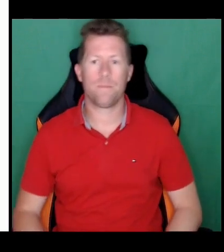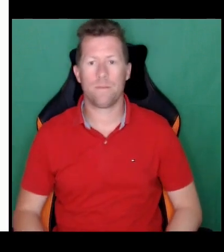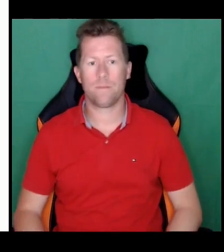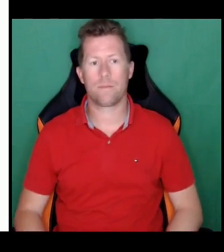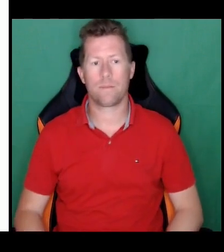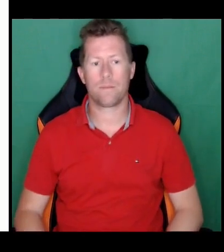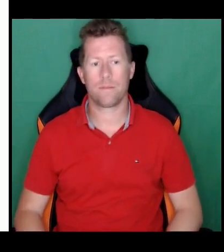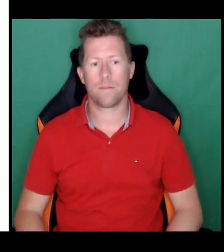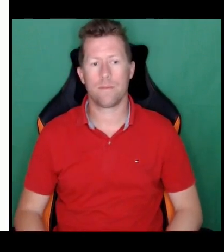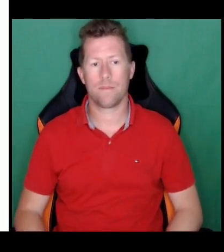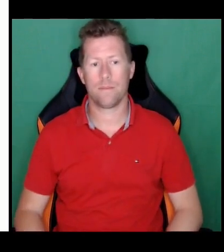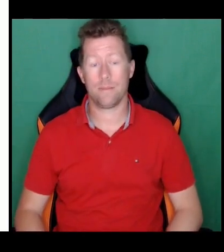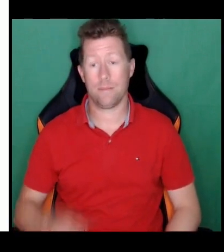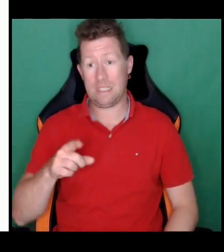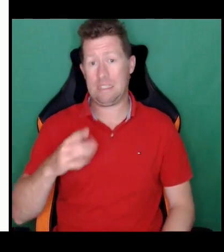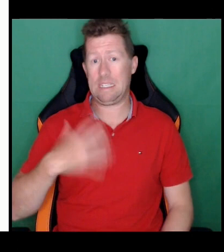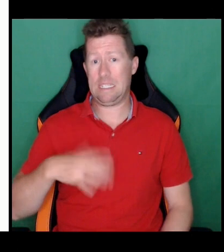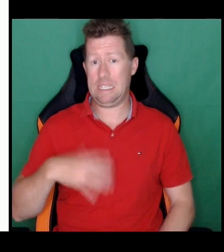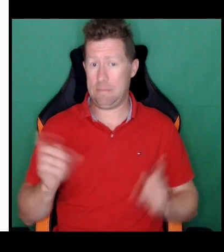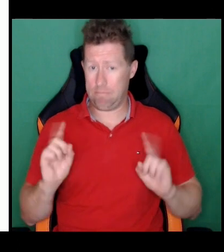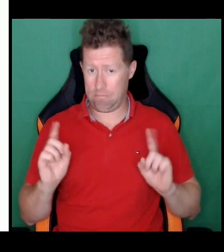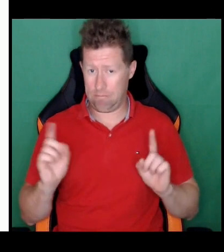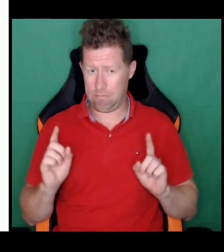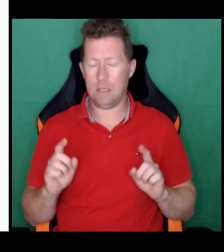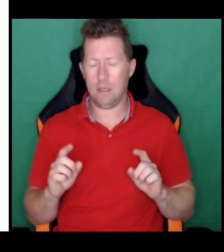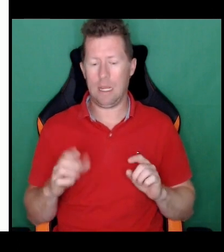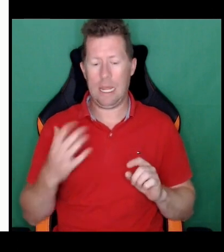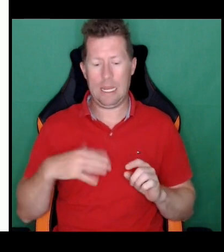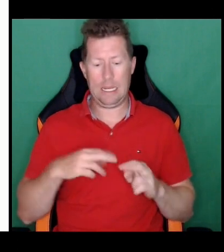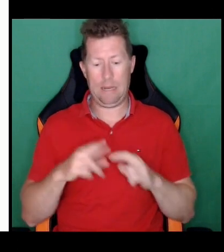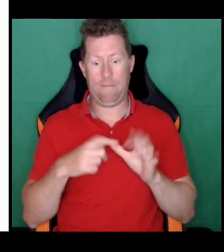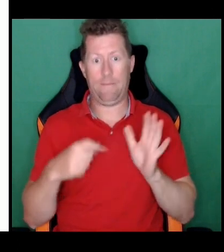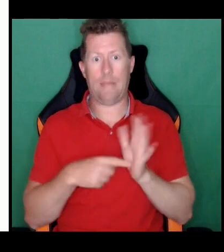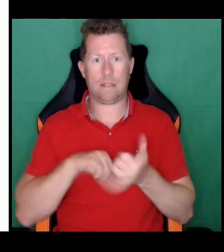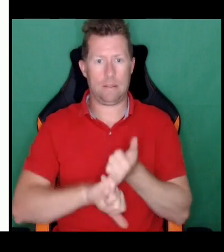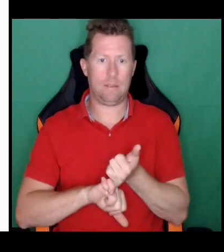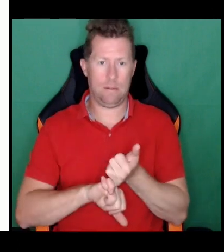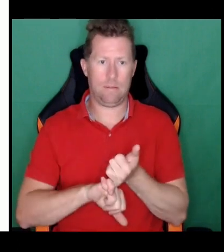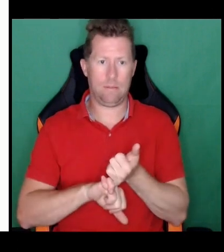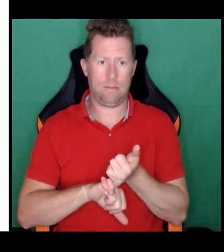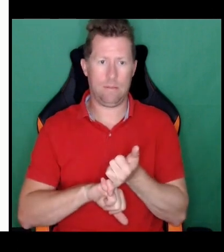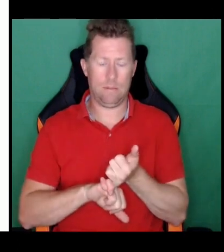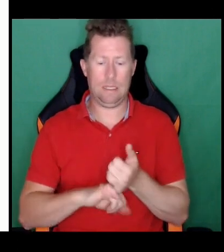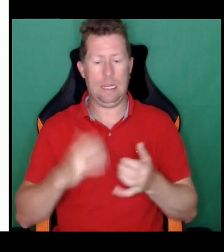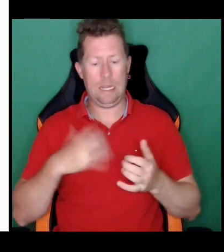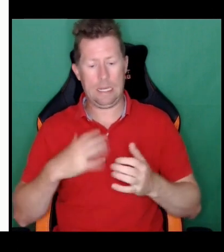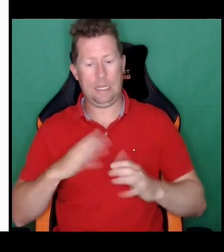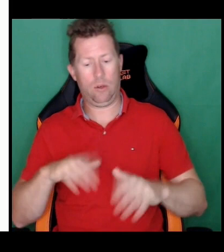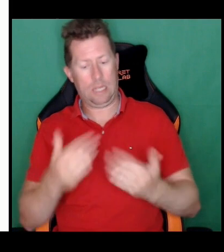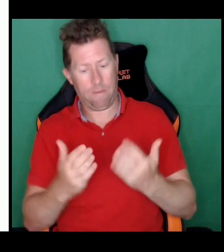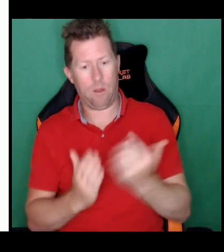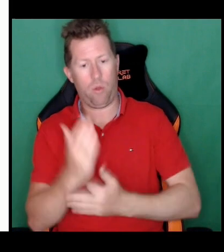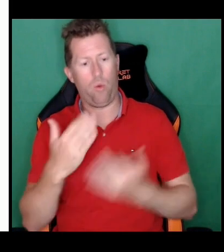So what do susceptibles need? They also need fact-based information, delivered also through health websites and